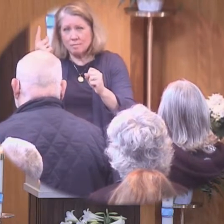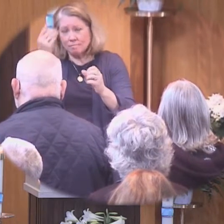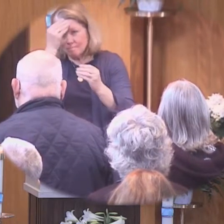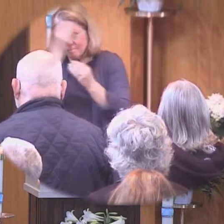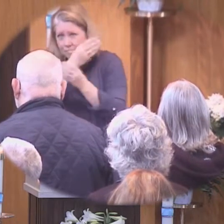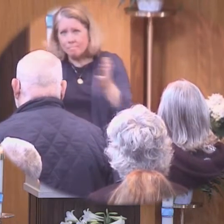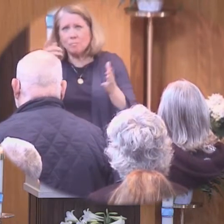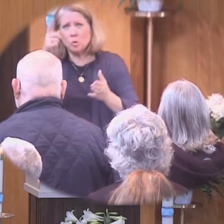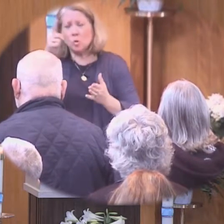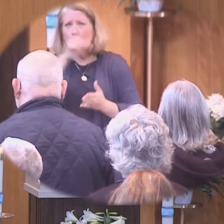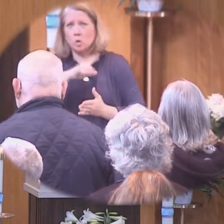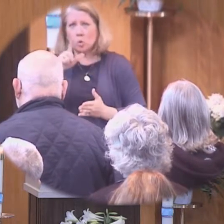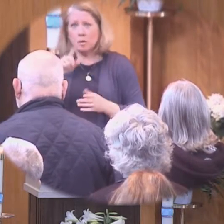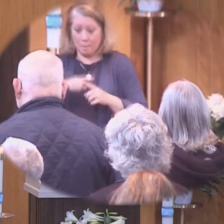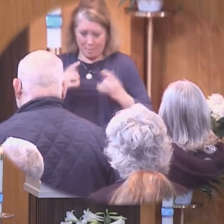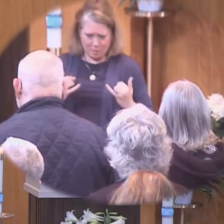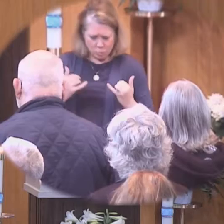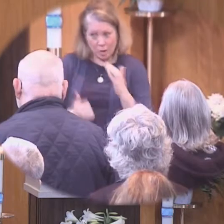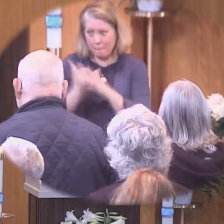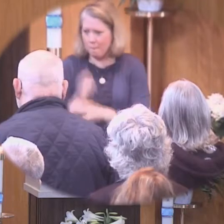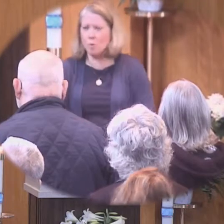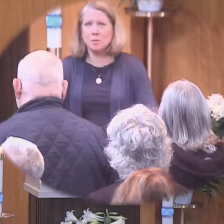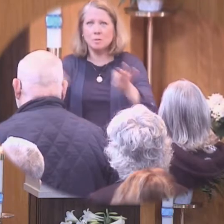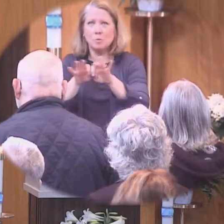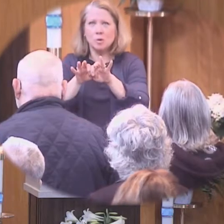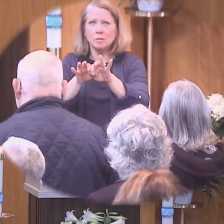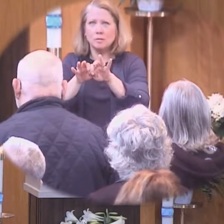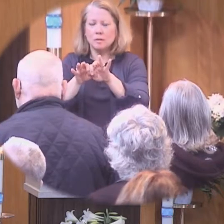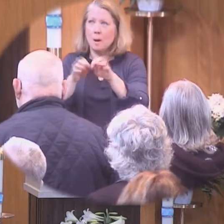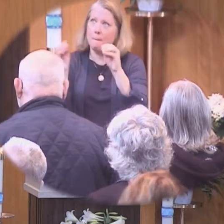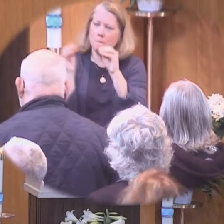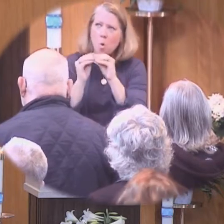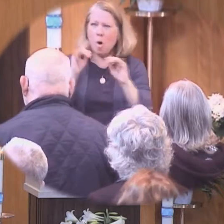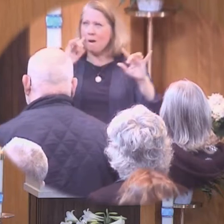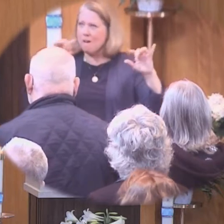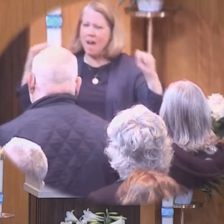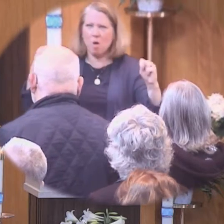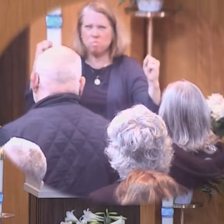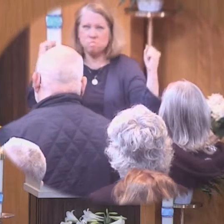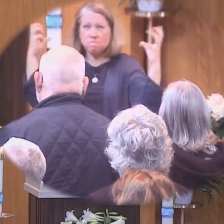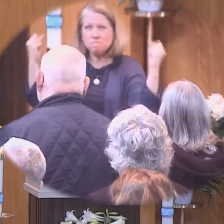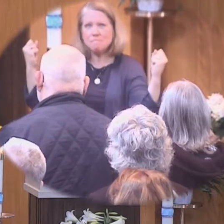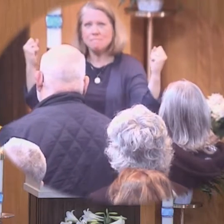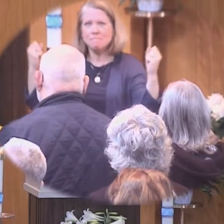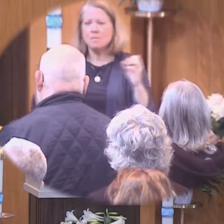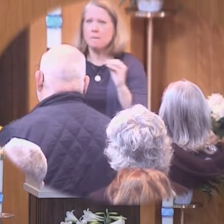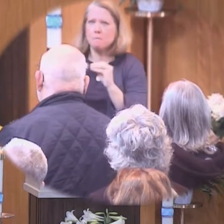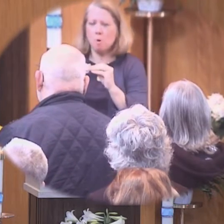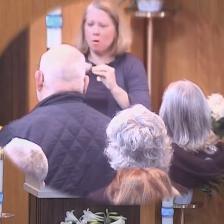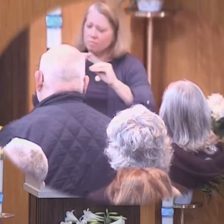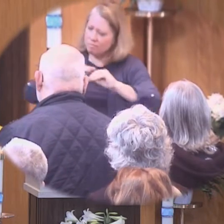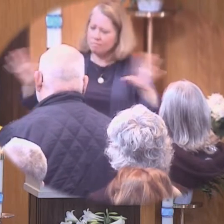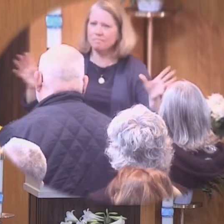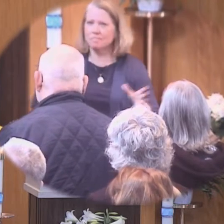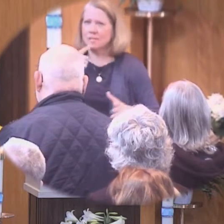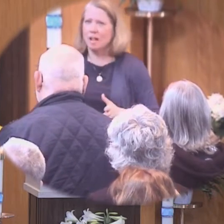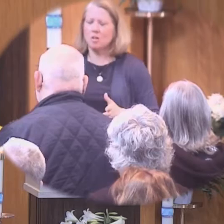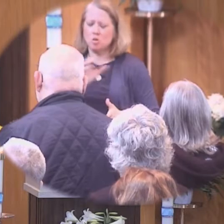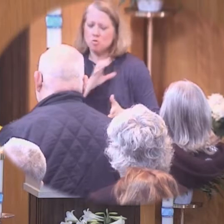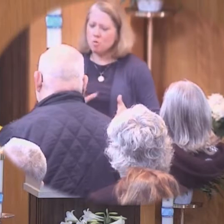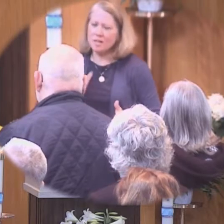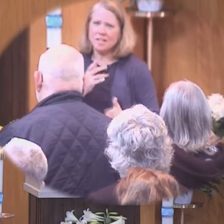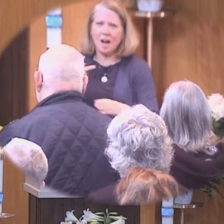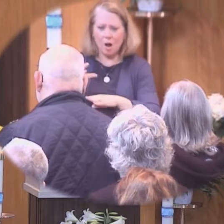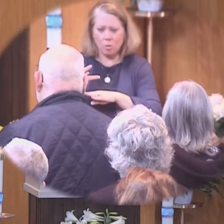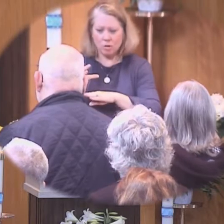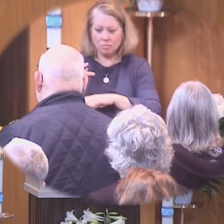But on this day, above all, to laud you yet more gloriously when Christ our Passover has been sacrificed. For he is